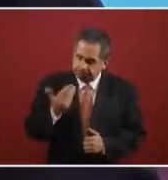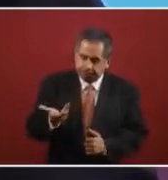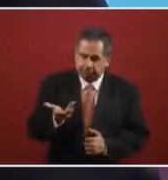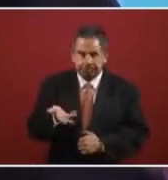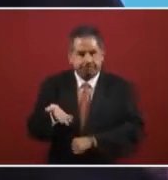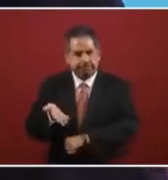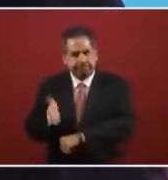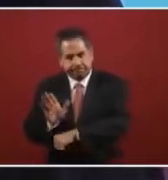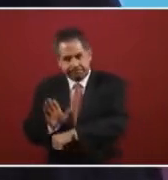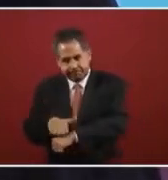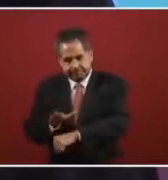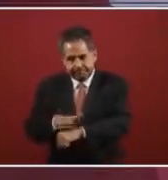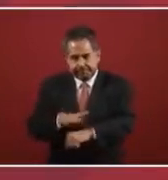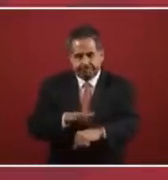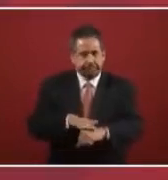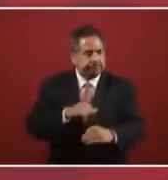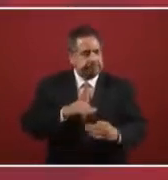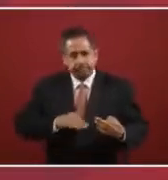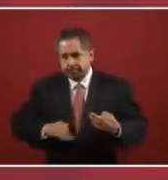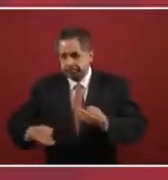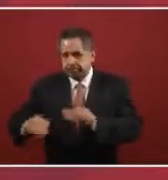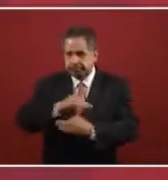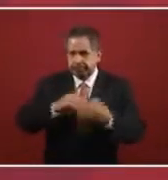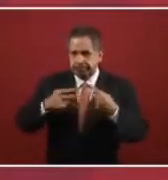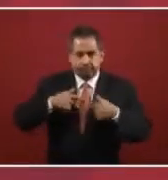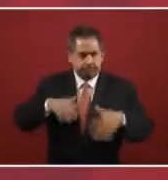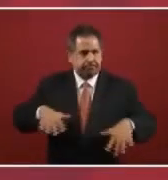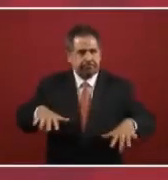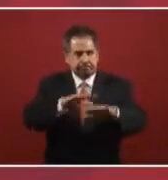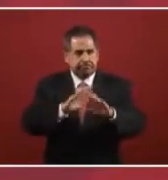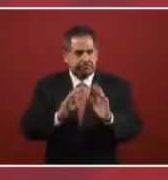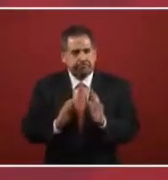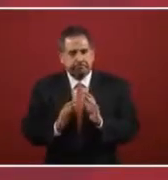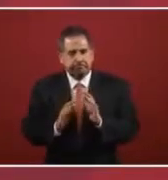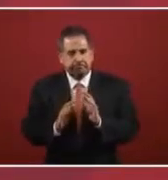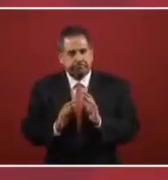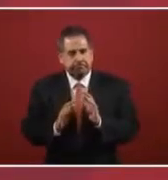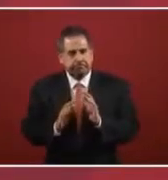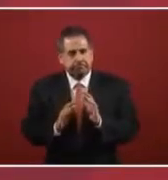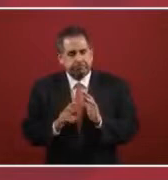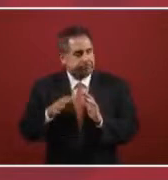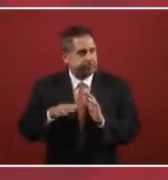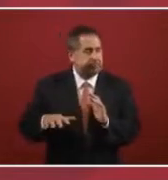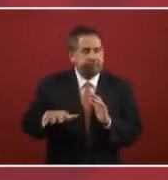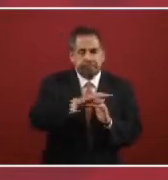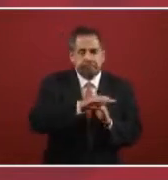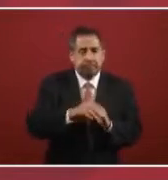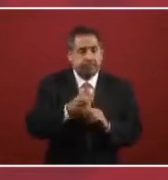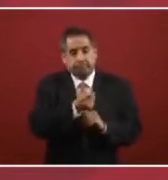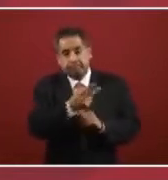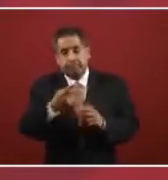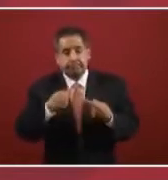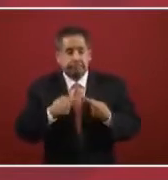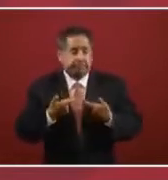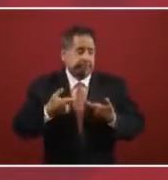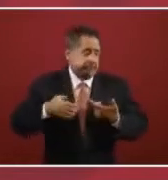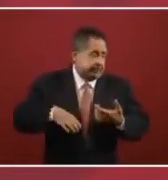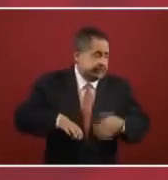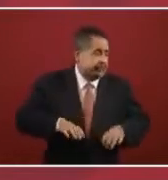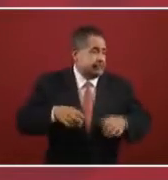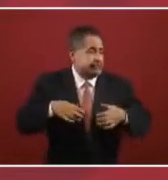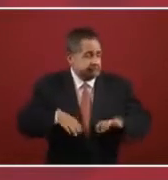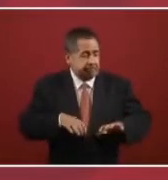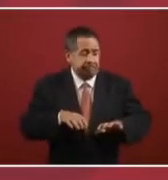call out todos los ciudadanos, all the citizens, estos que han hecho su these that have made a living in the